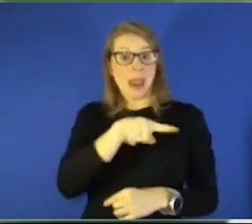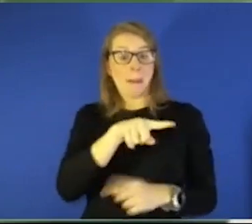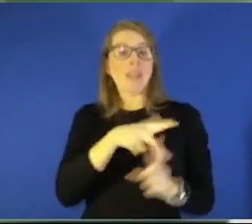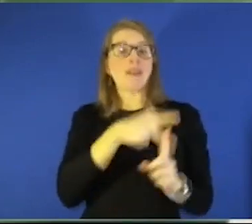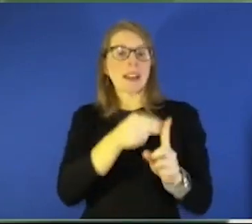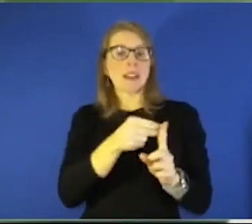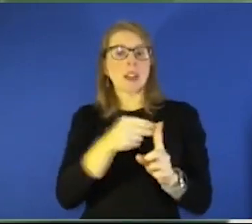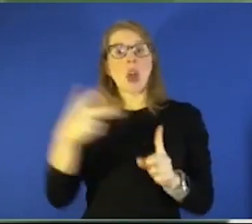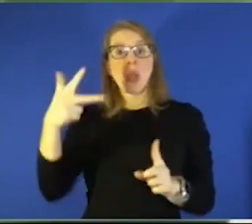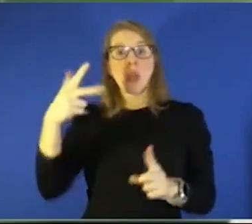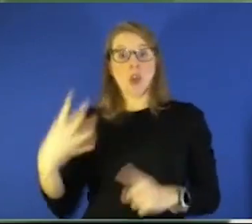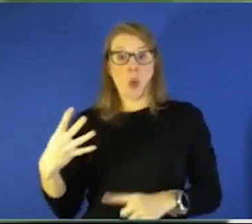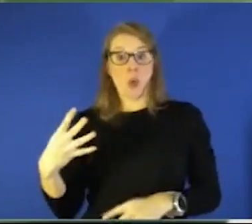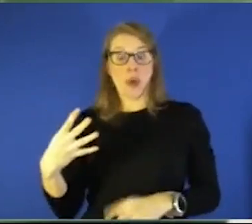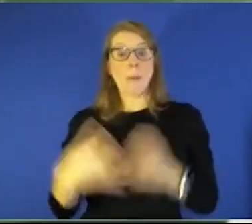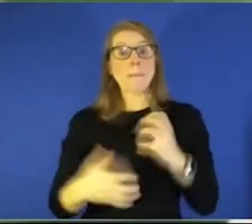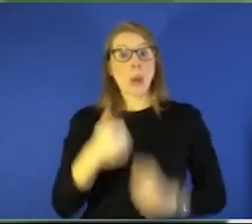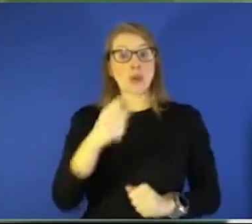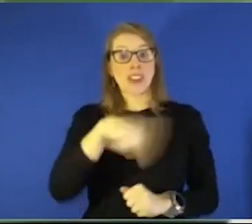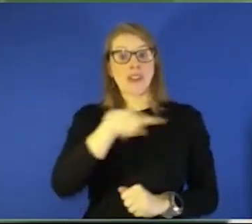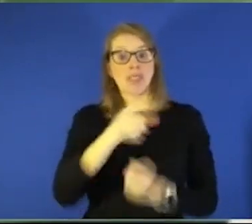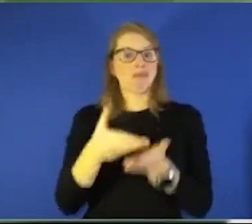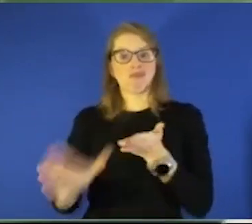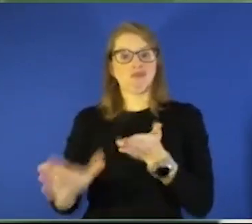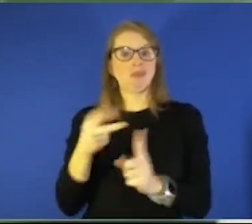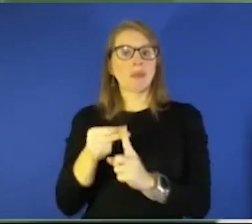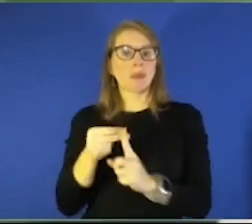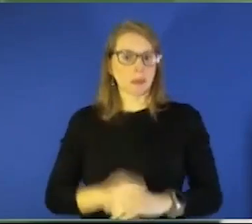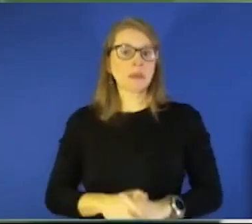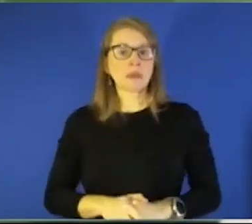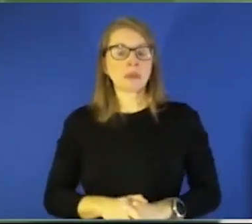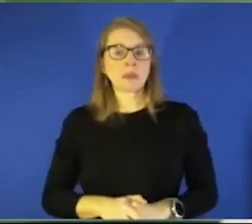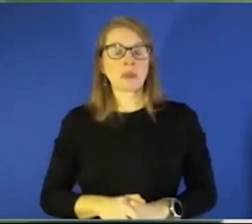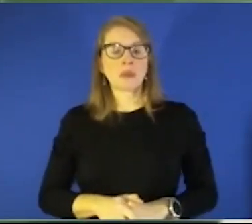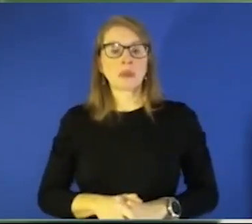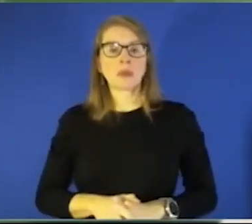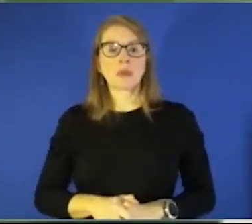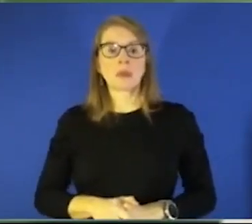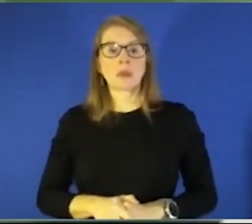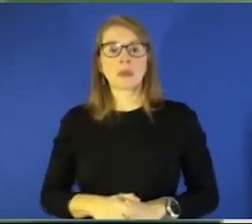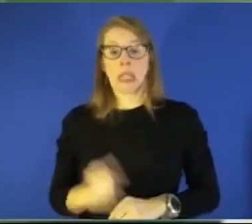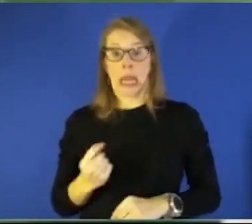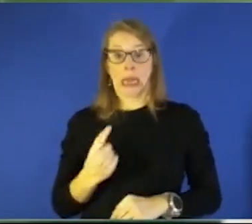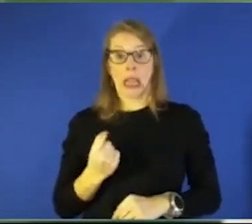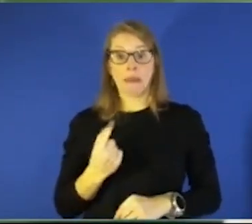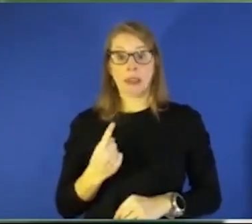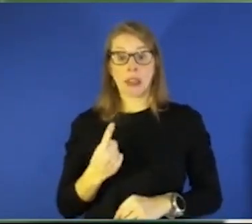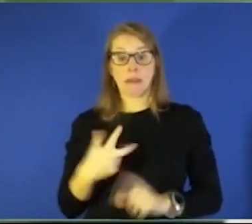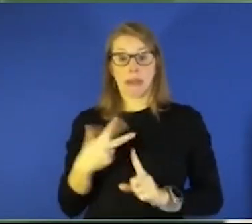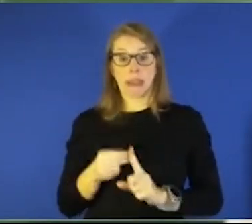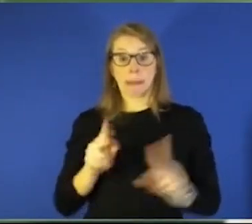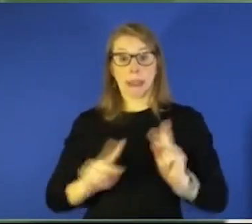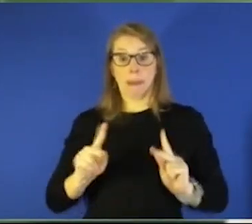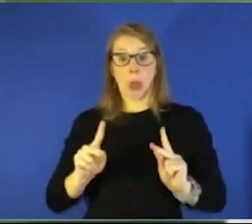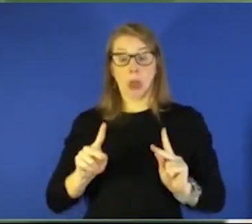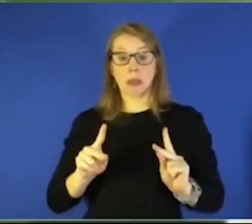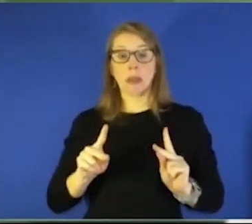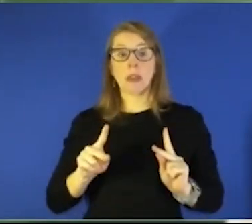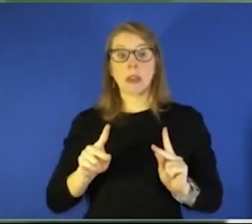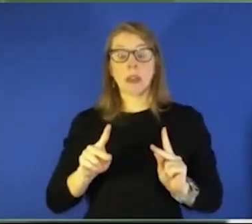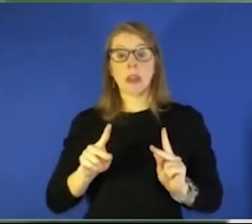So three-quarter, majority of them were unvaccinated. And of the 11 vaccinated people who had